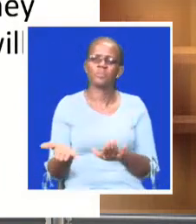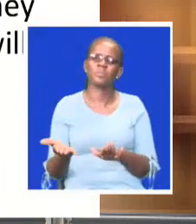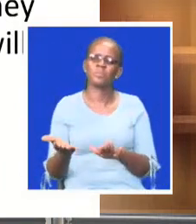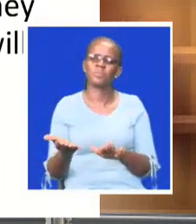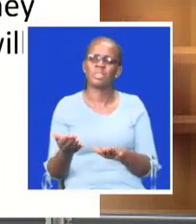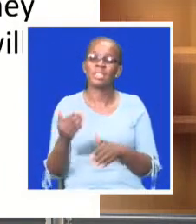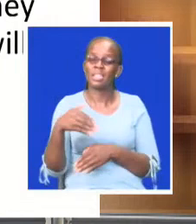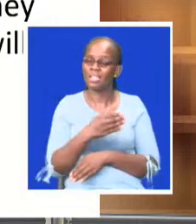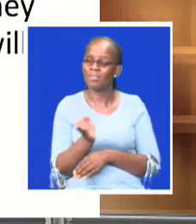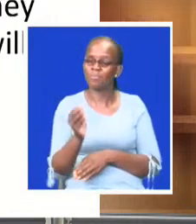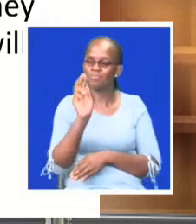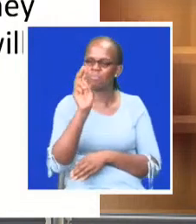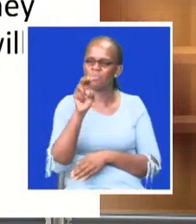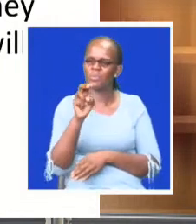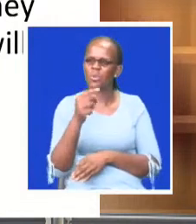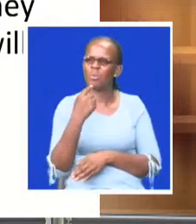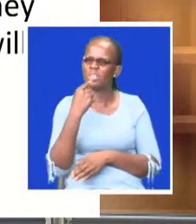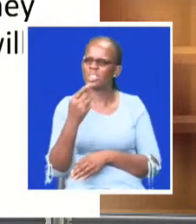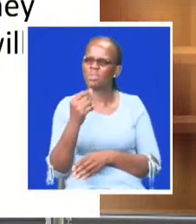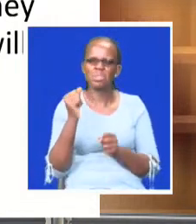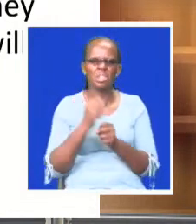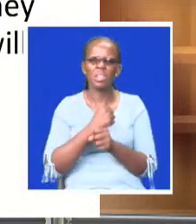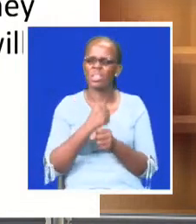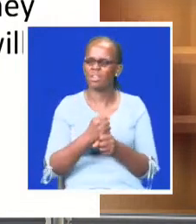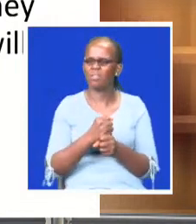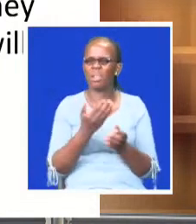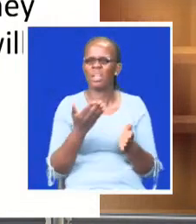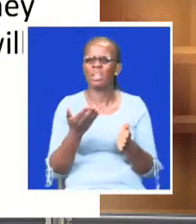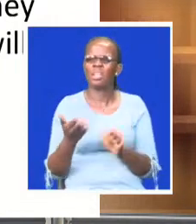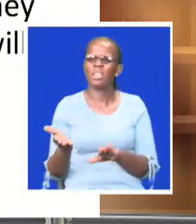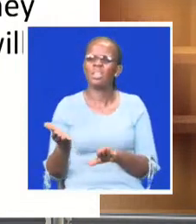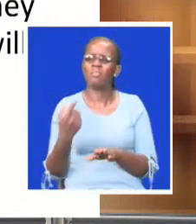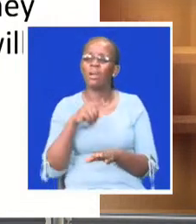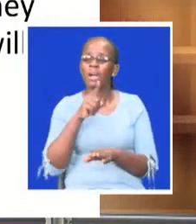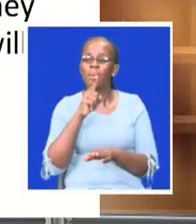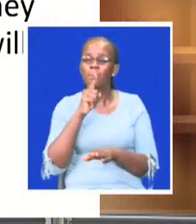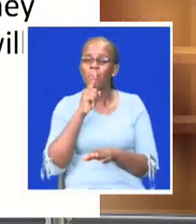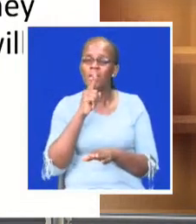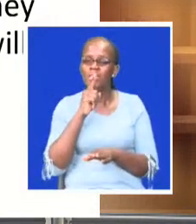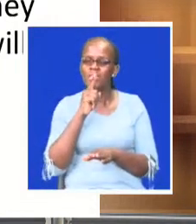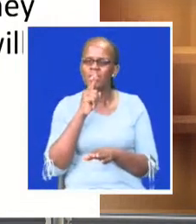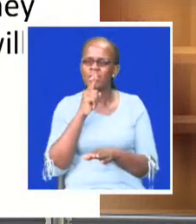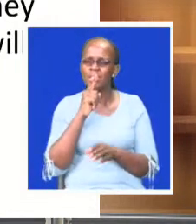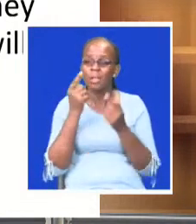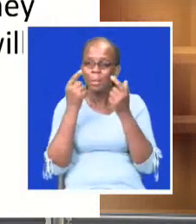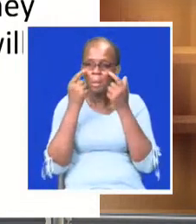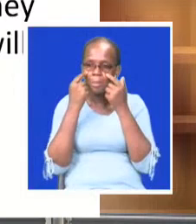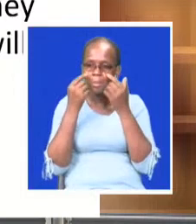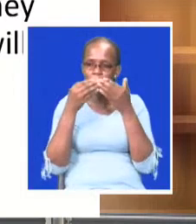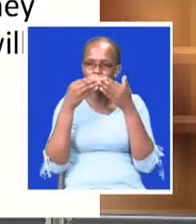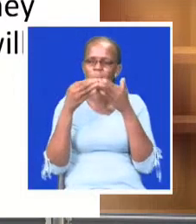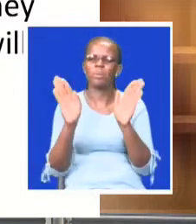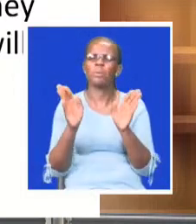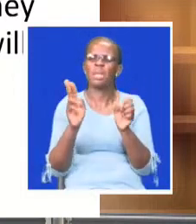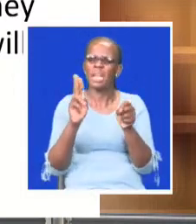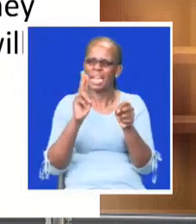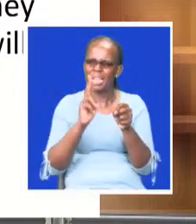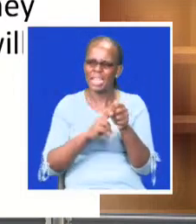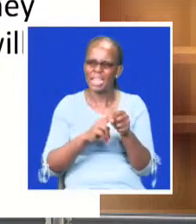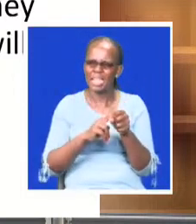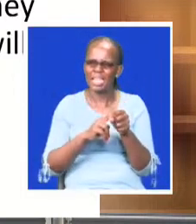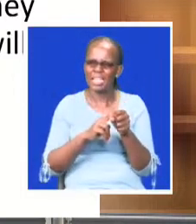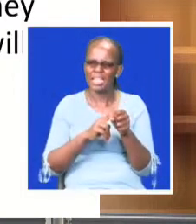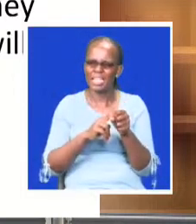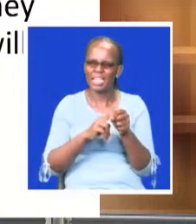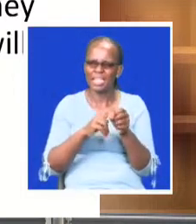Eve that they would not die, but their eyes will be opened and they will be clever like